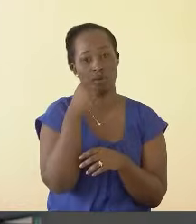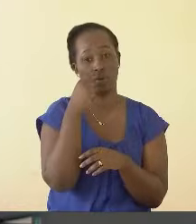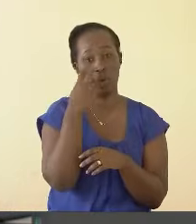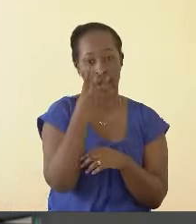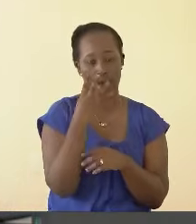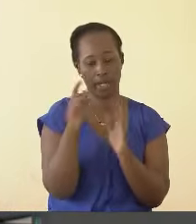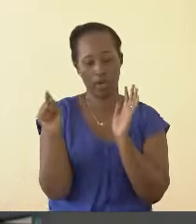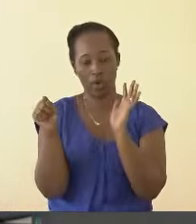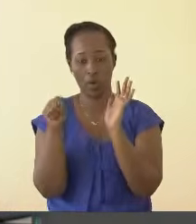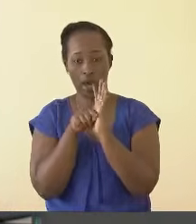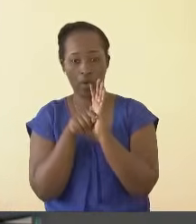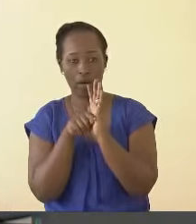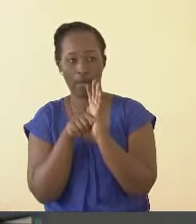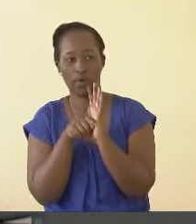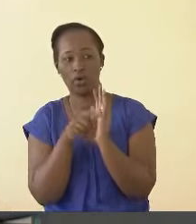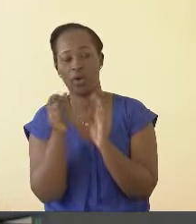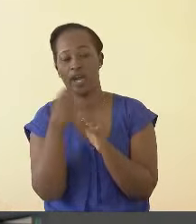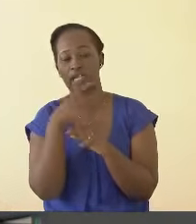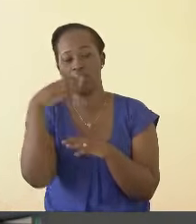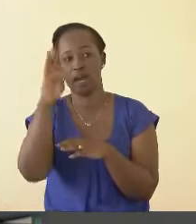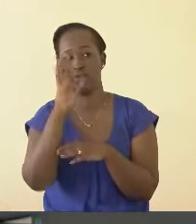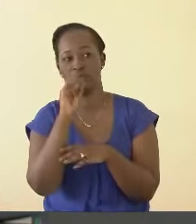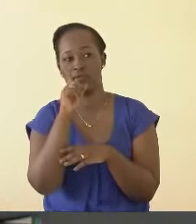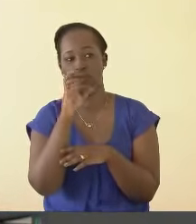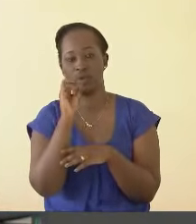outflows of the month of April. So get